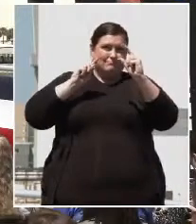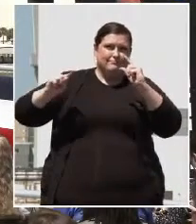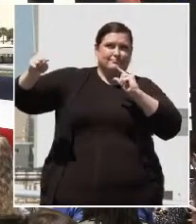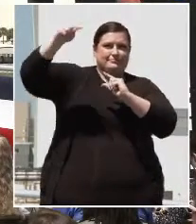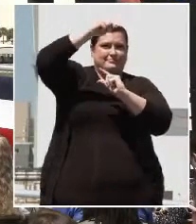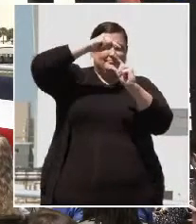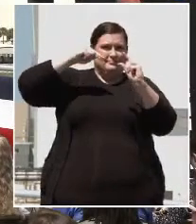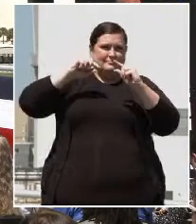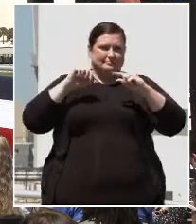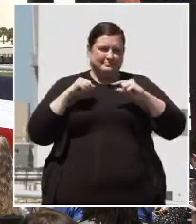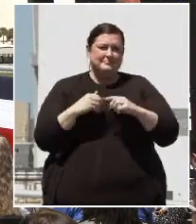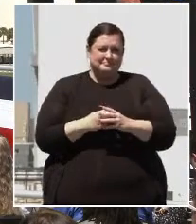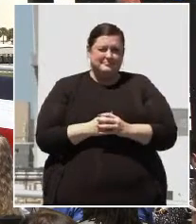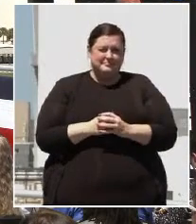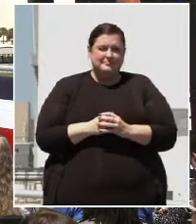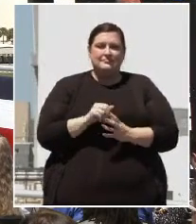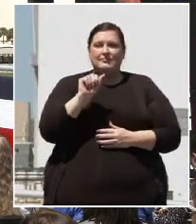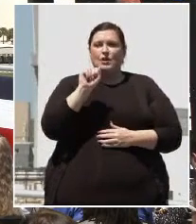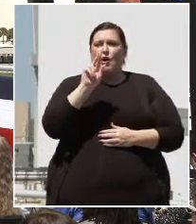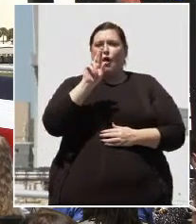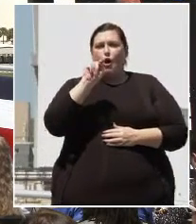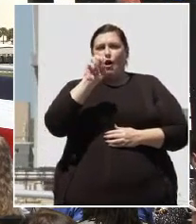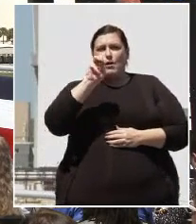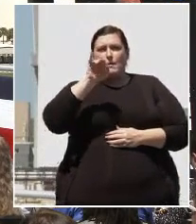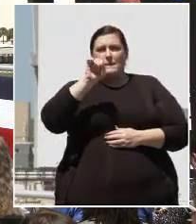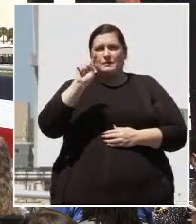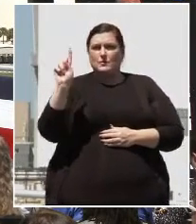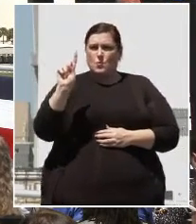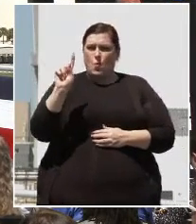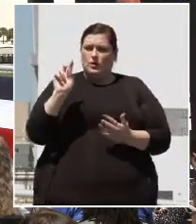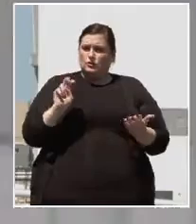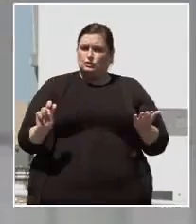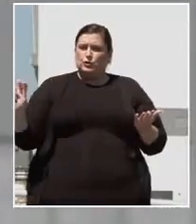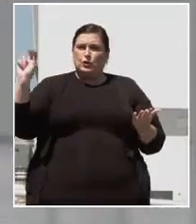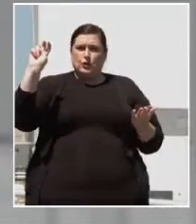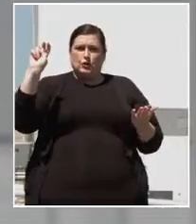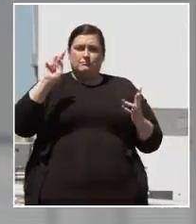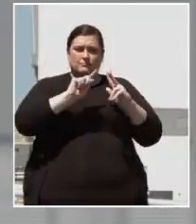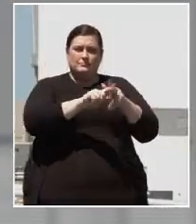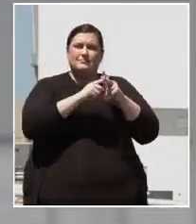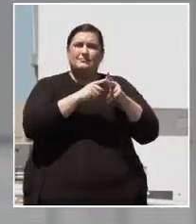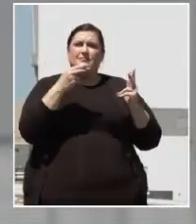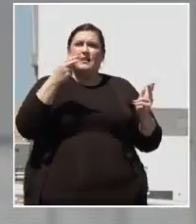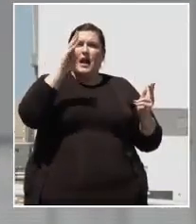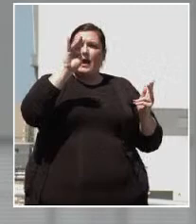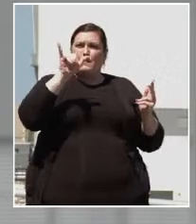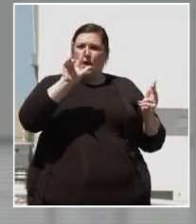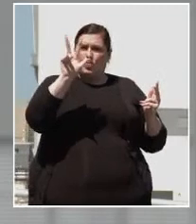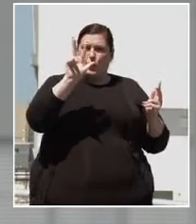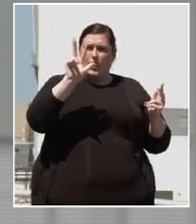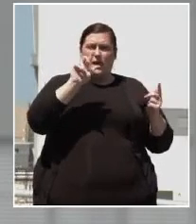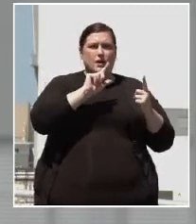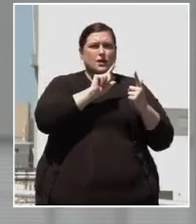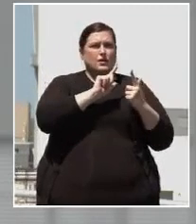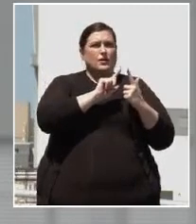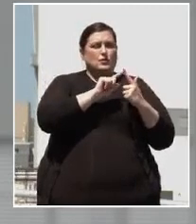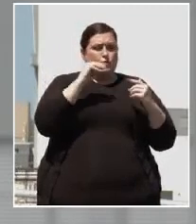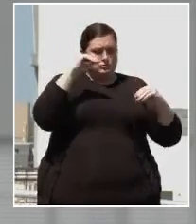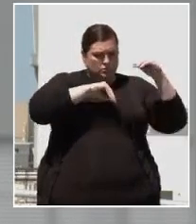Moon emus 1's Journey from high Bay three to the pad is